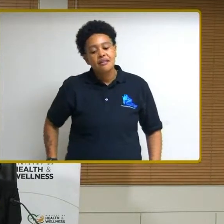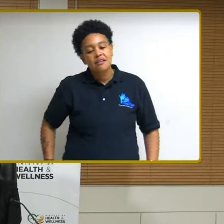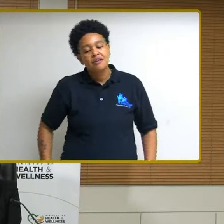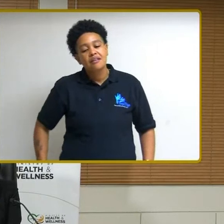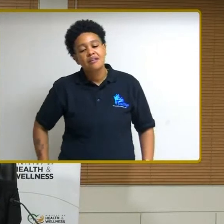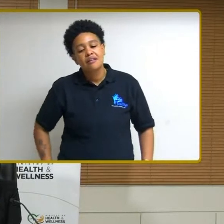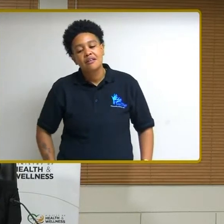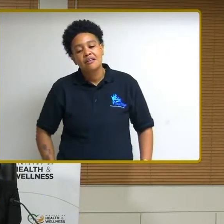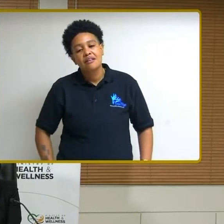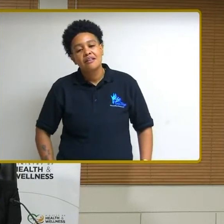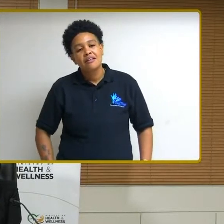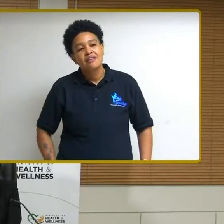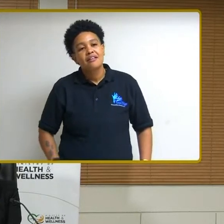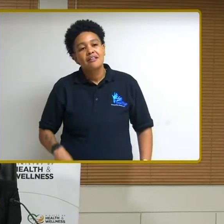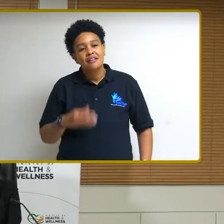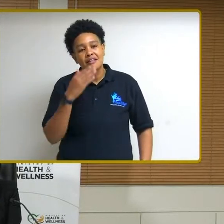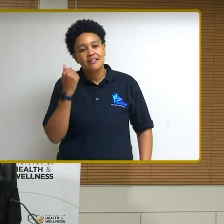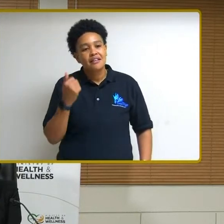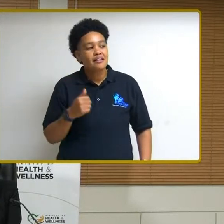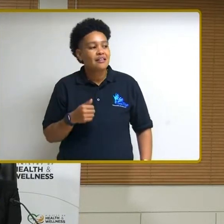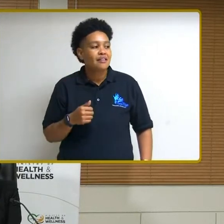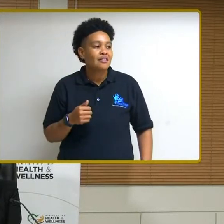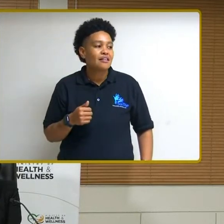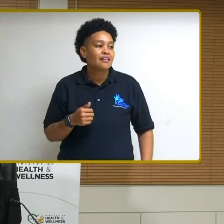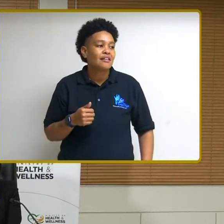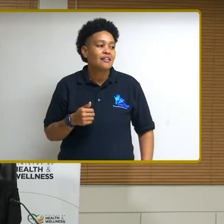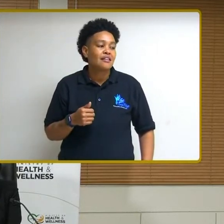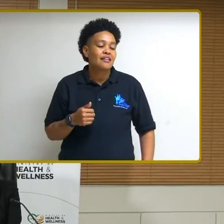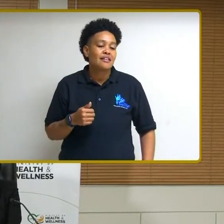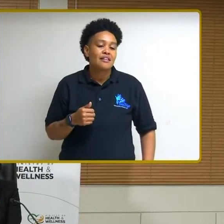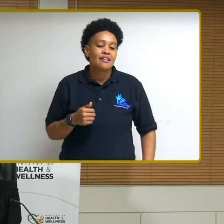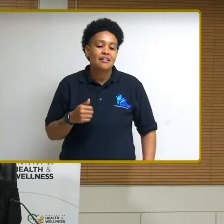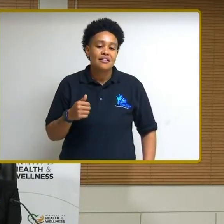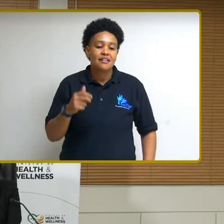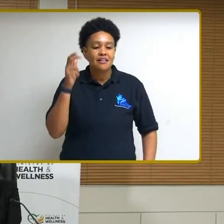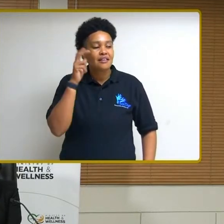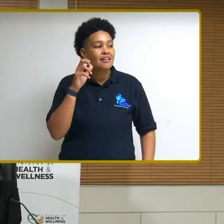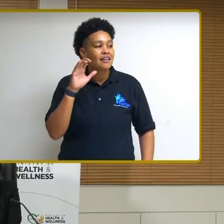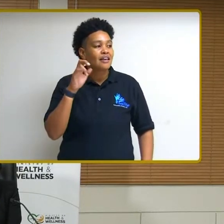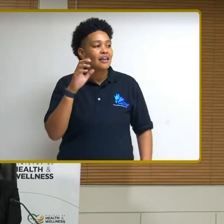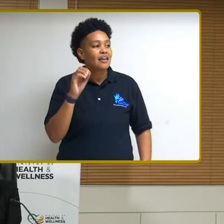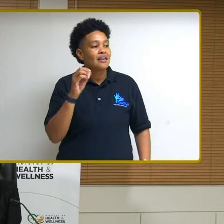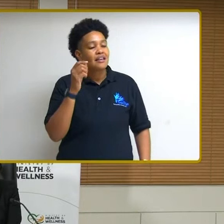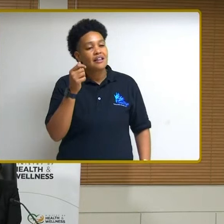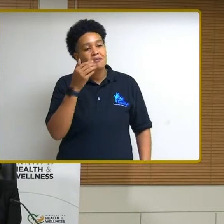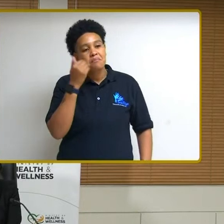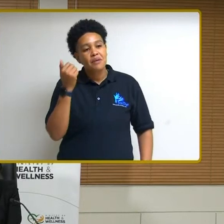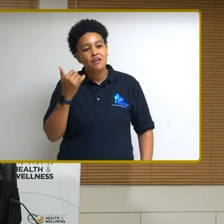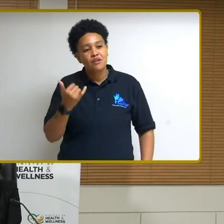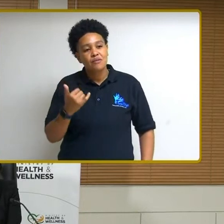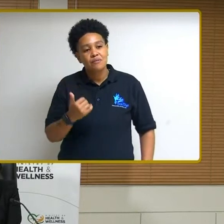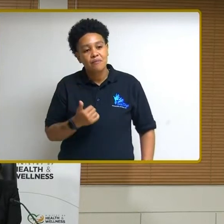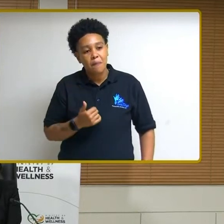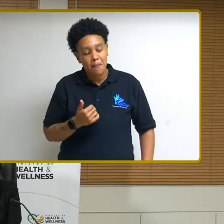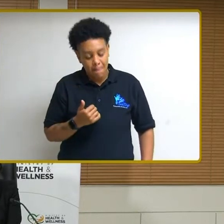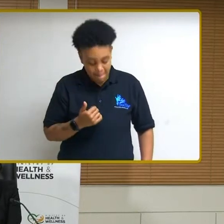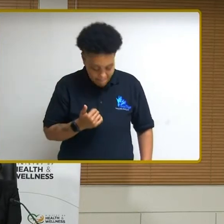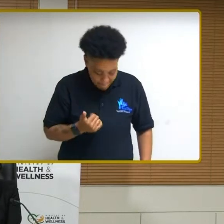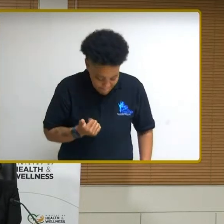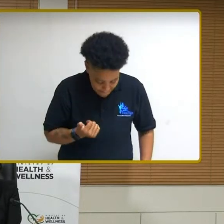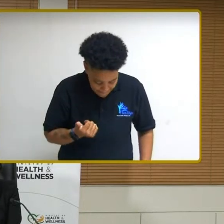Is that any better, sir? I'm hearing an echo. Yes, it's a little better now.